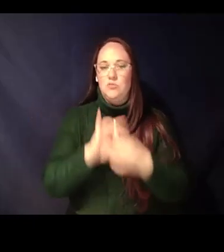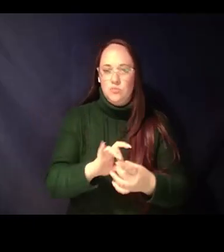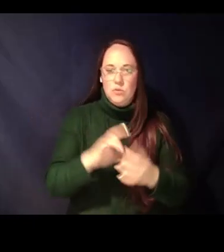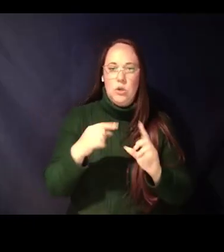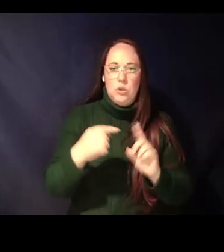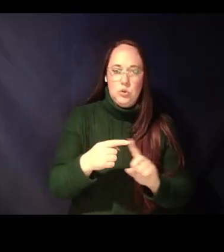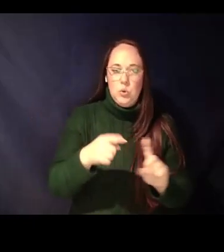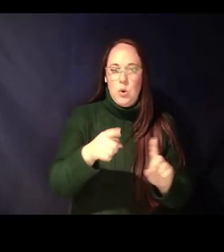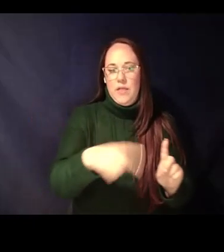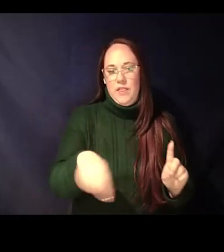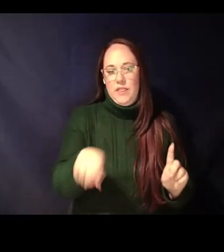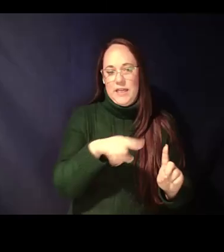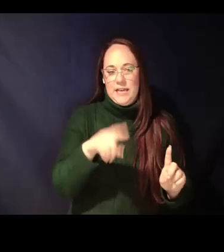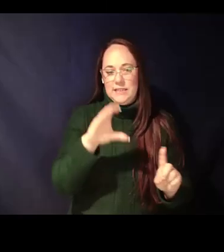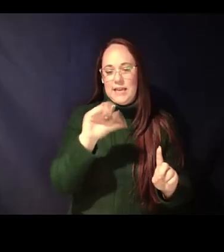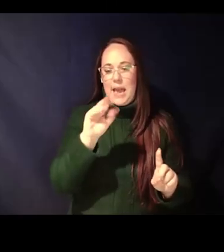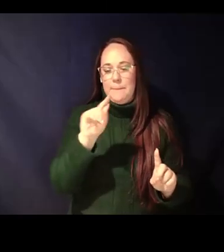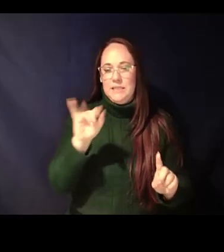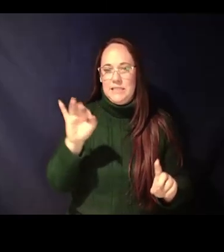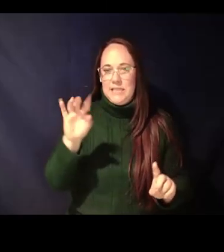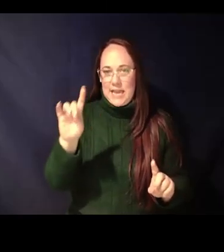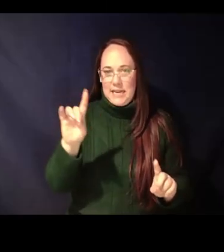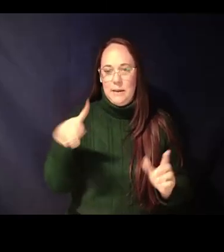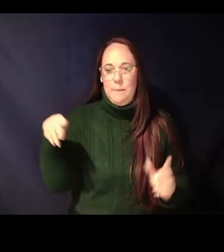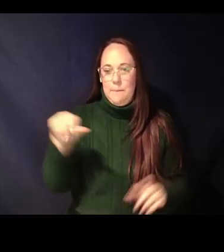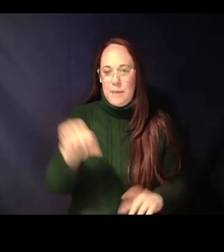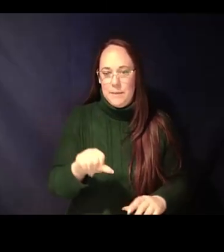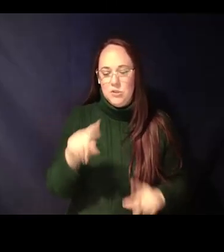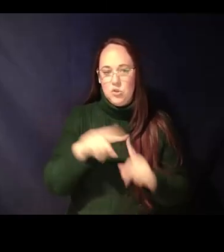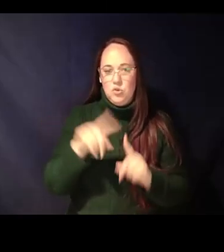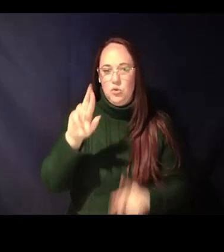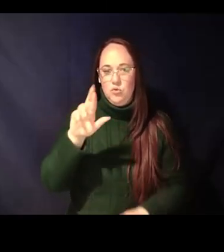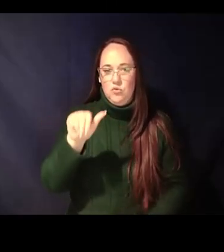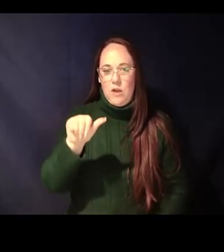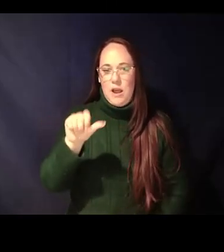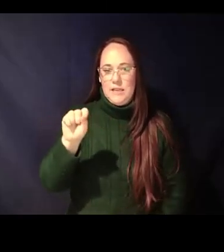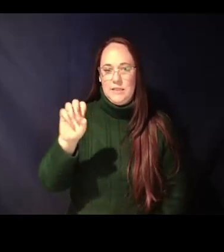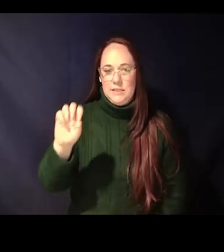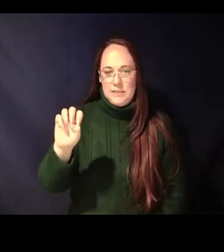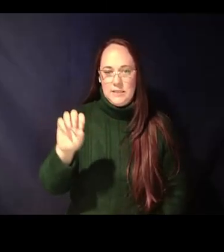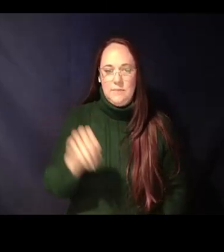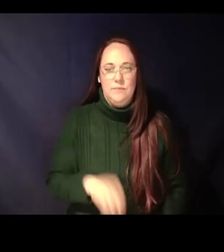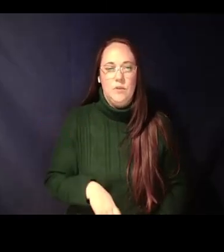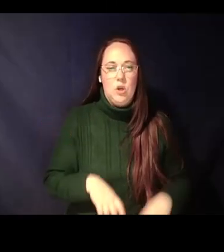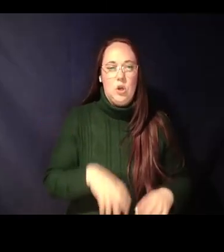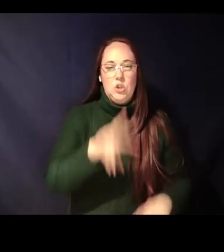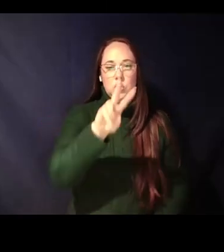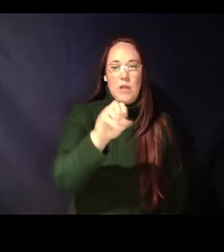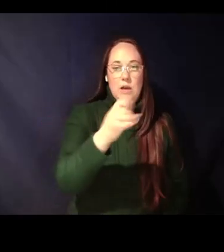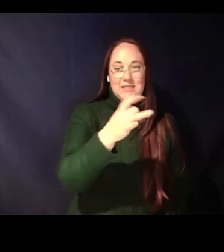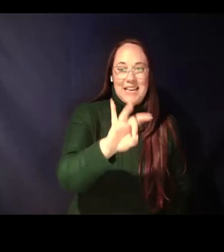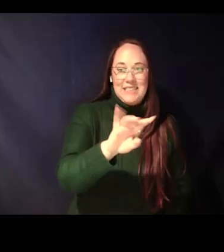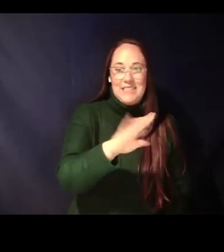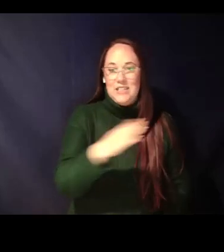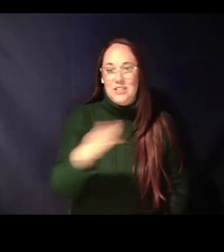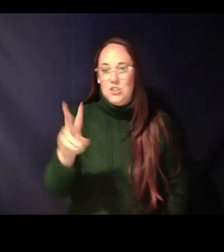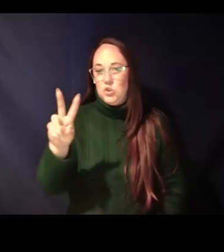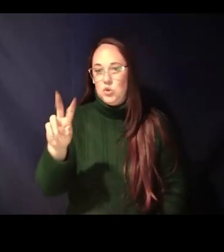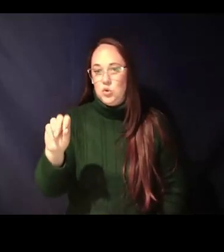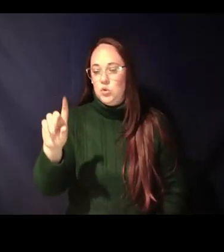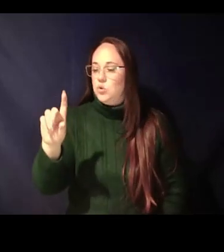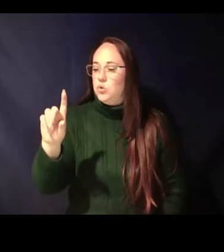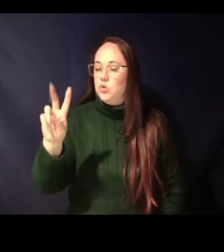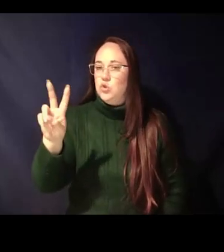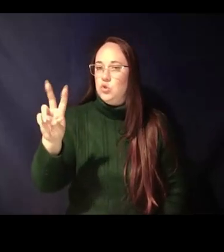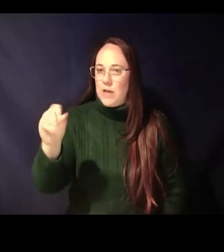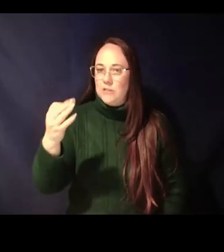these capitated payments to the RAEs. And from 2018 to 2024, spending on